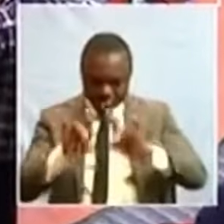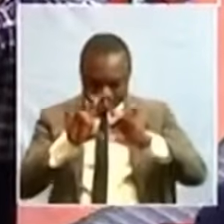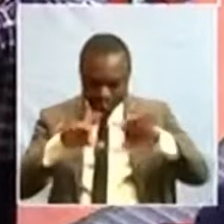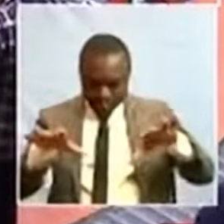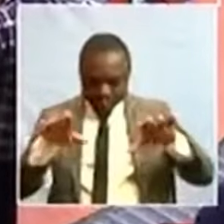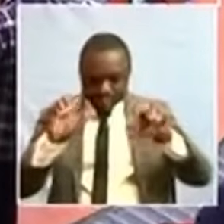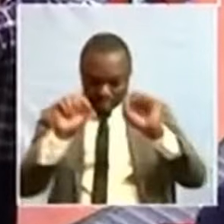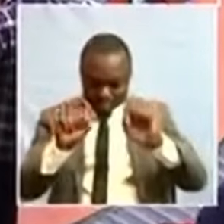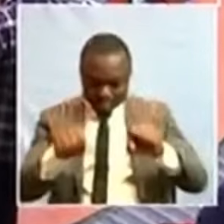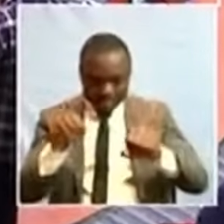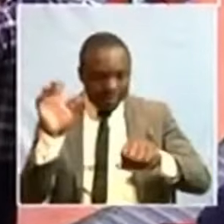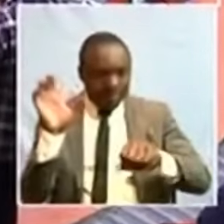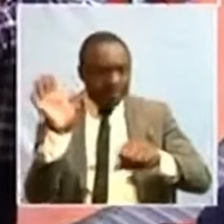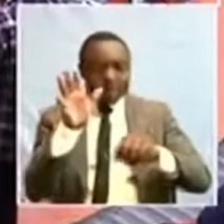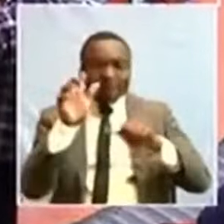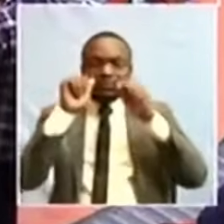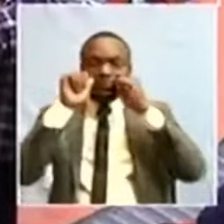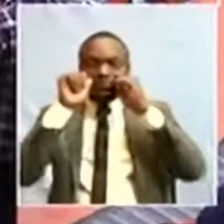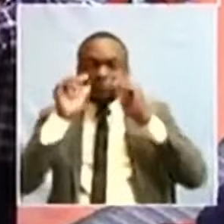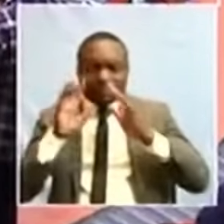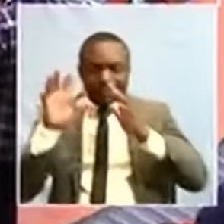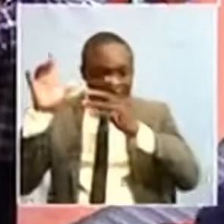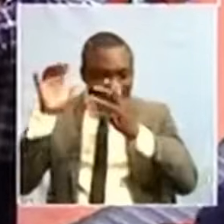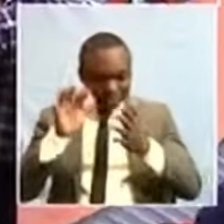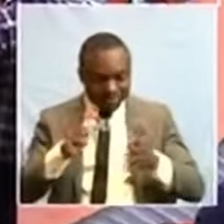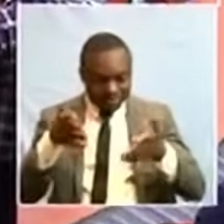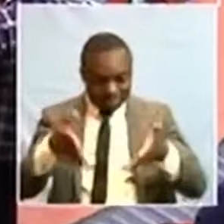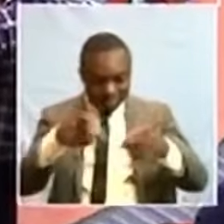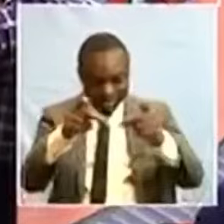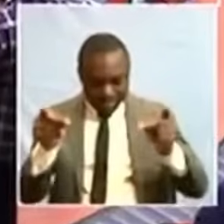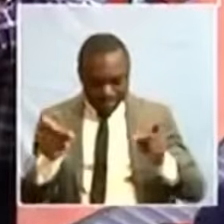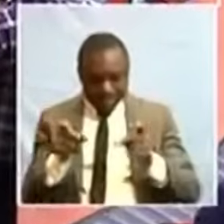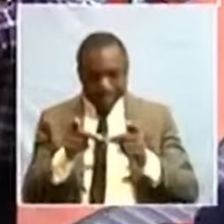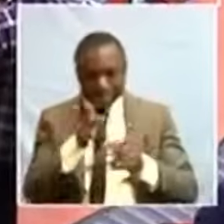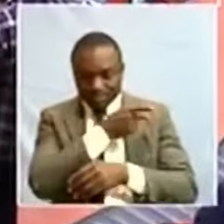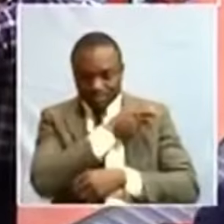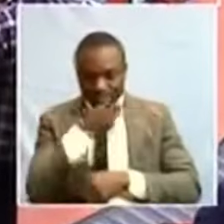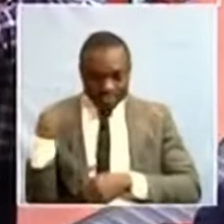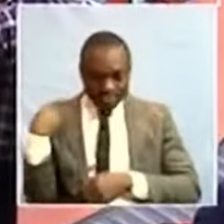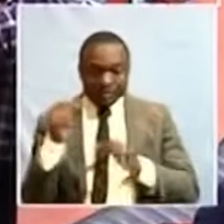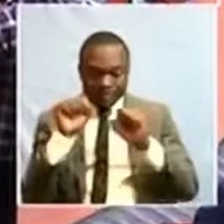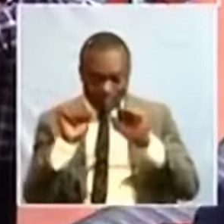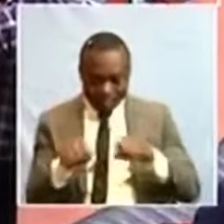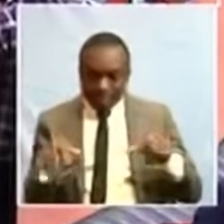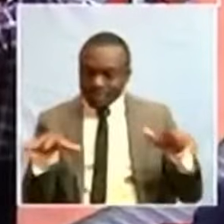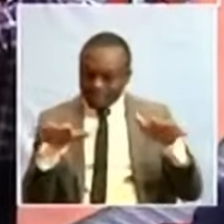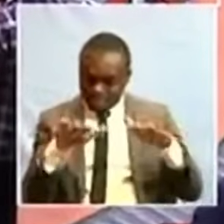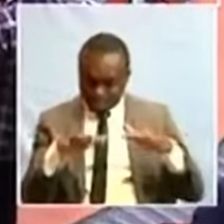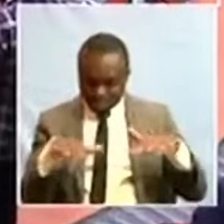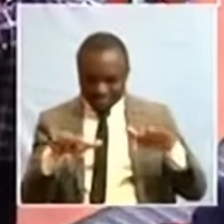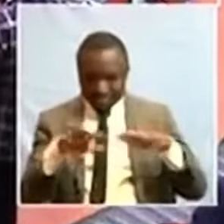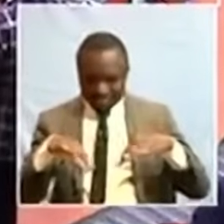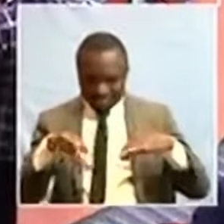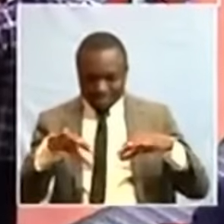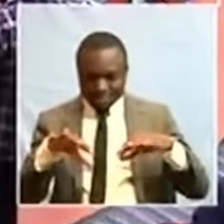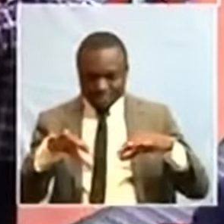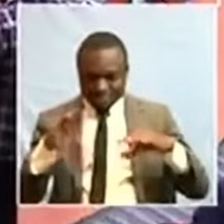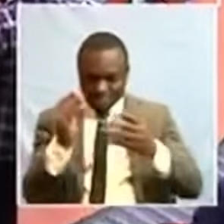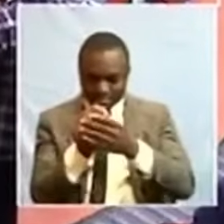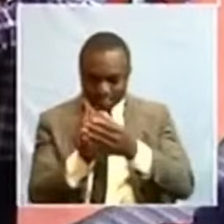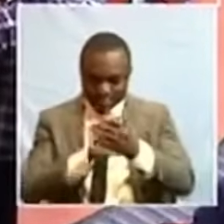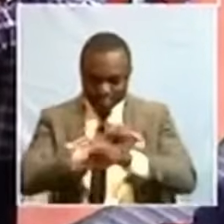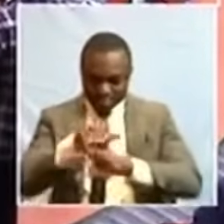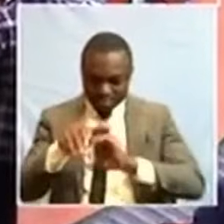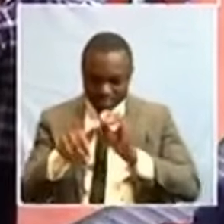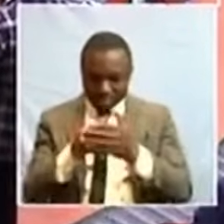land. Let your blessing descend upon us here in Parliament assembled, and grant that we may, as in your presence, treat